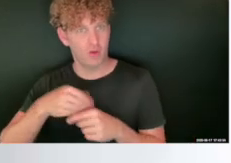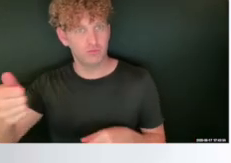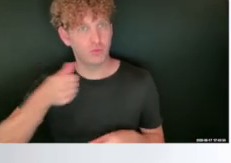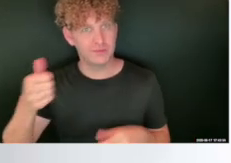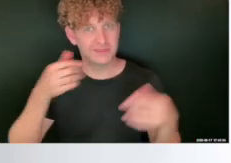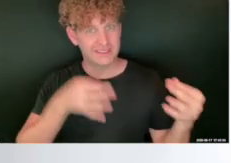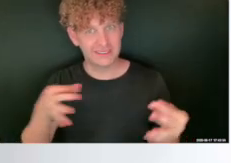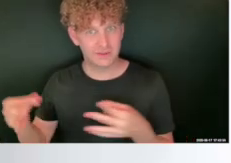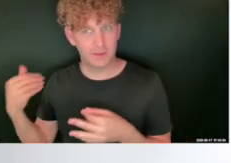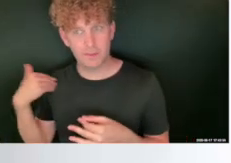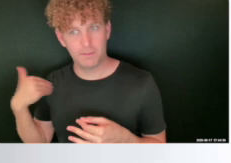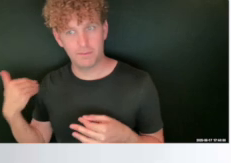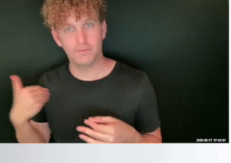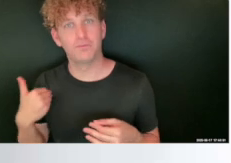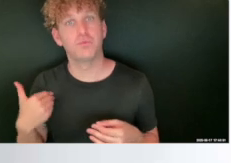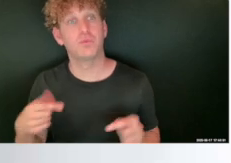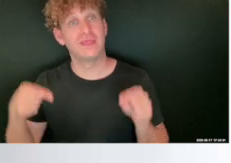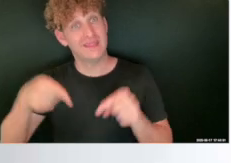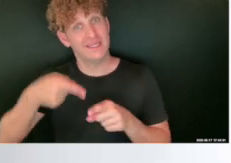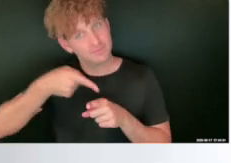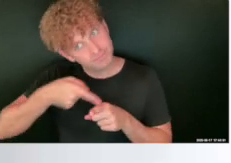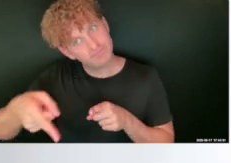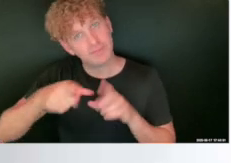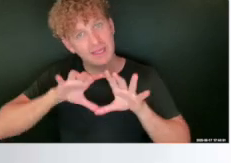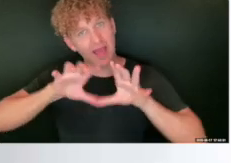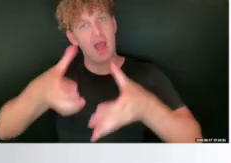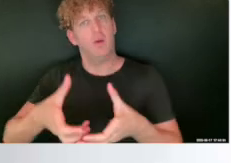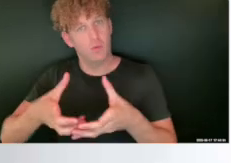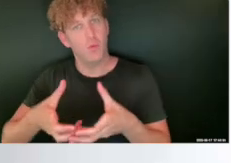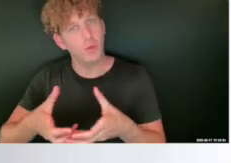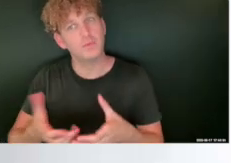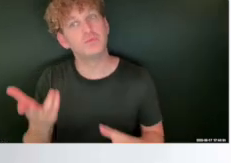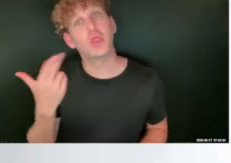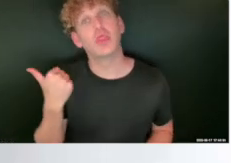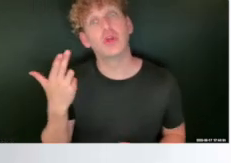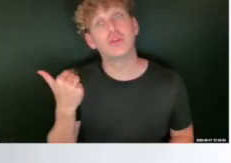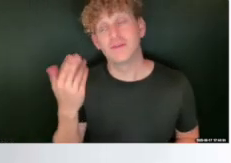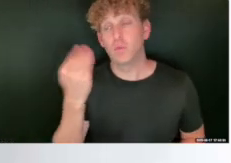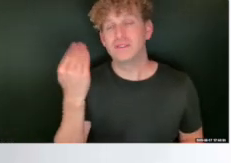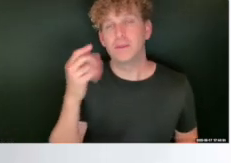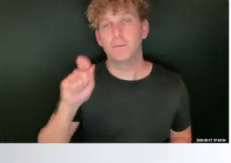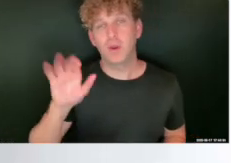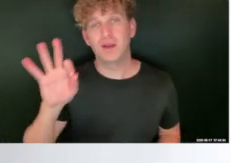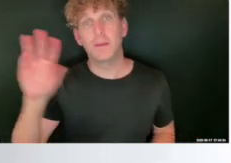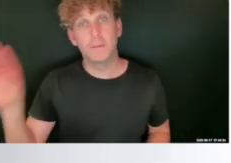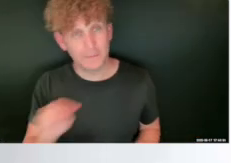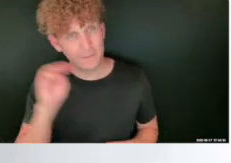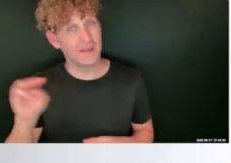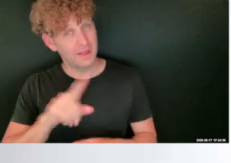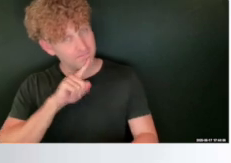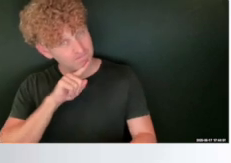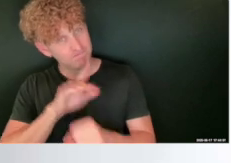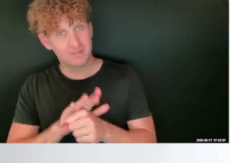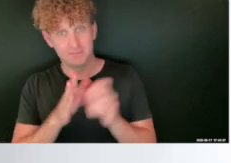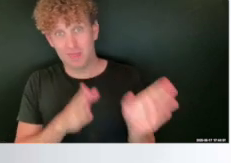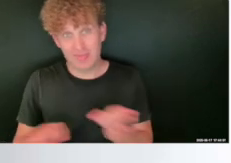Angeles. These projects range from planning safe routes to school and building electric vehicle infrastructure